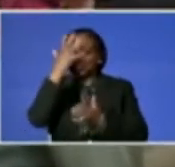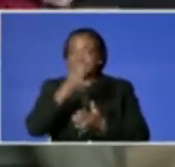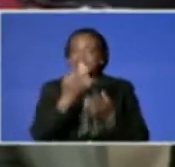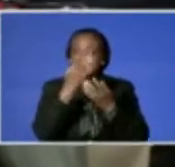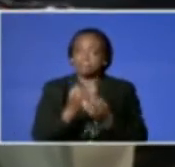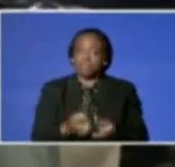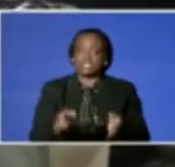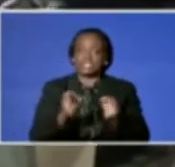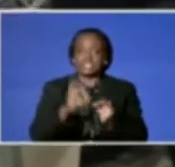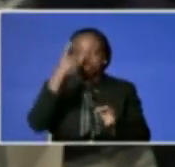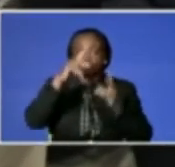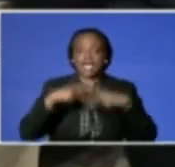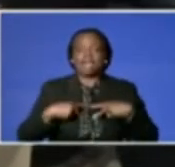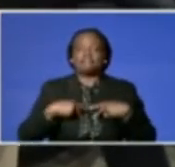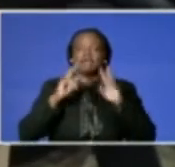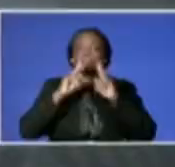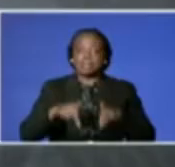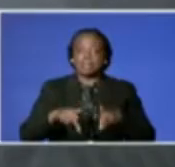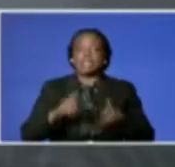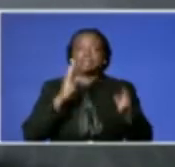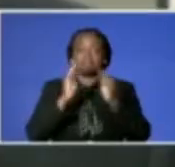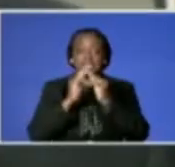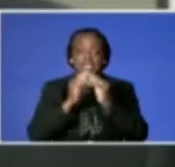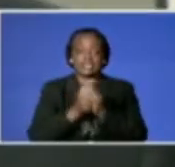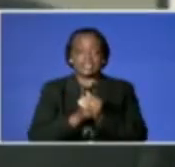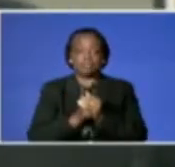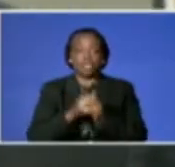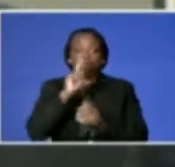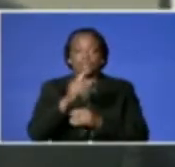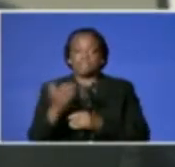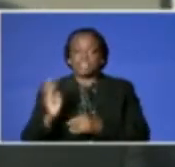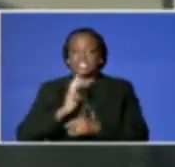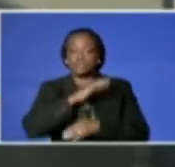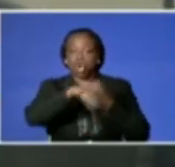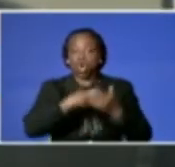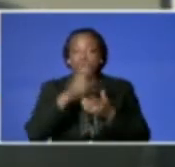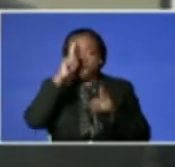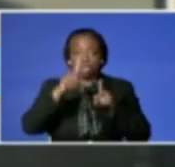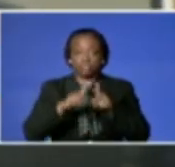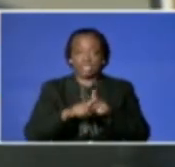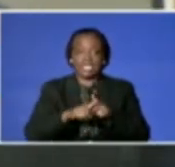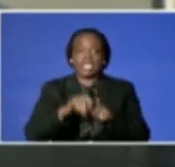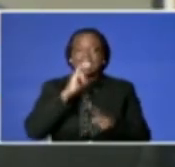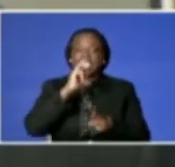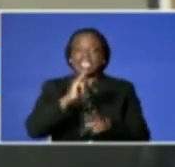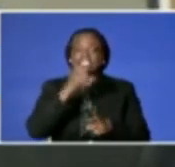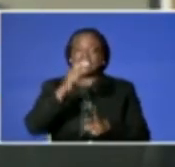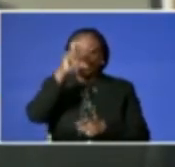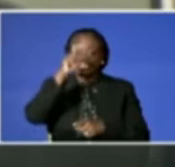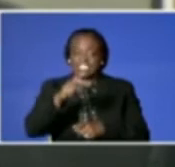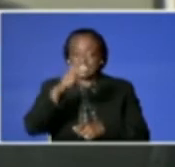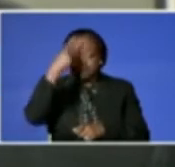have public consultations. One of the things that we all agree is of the necessity for the